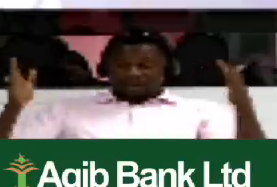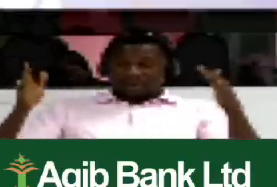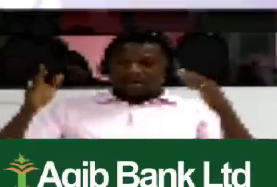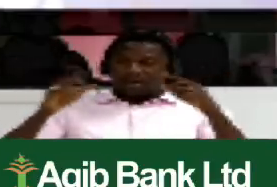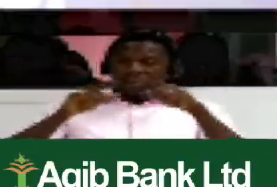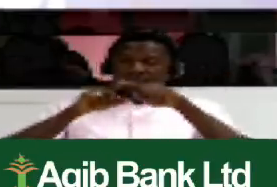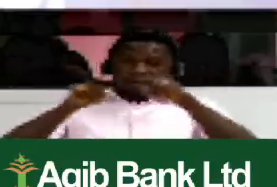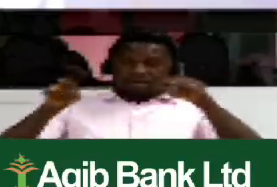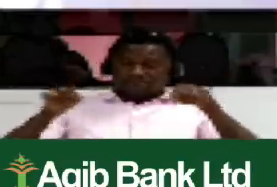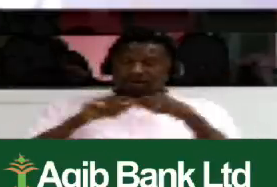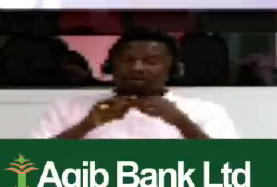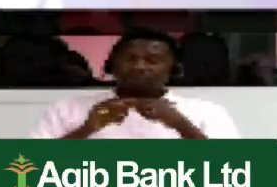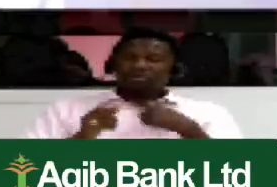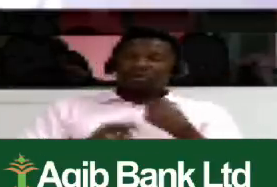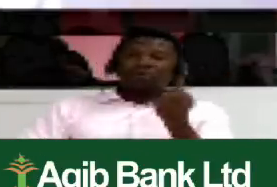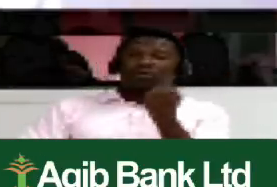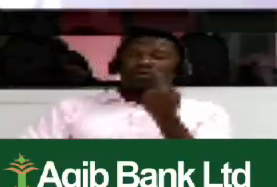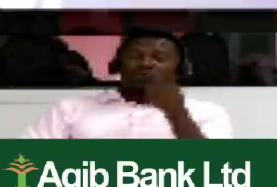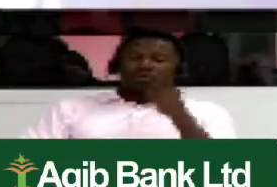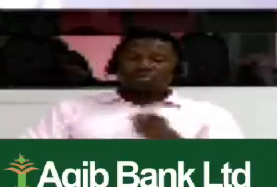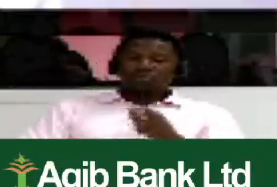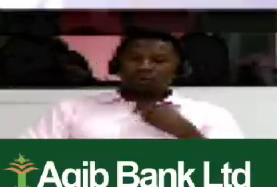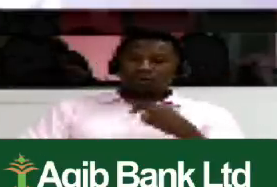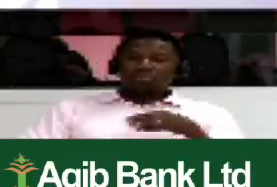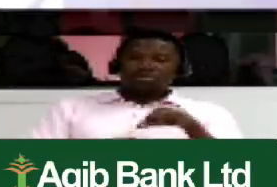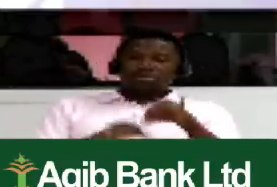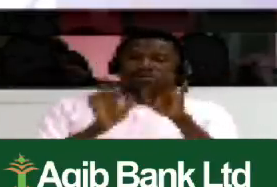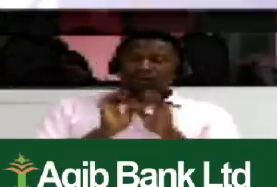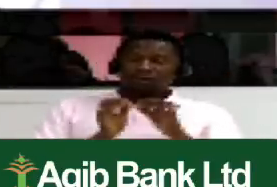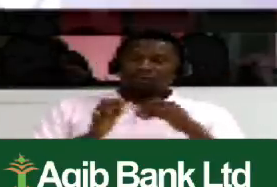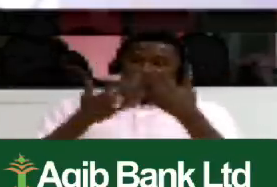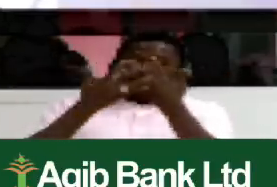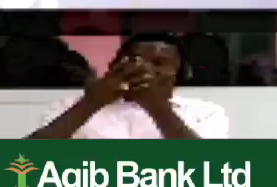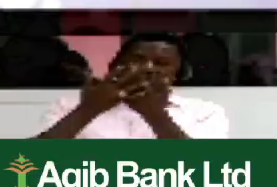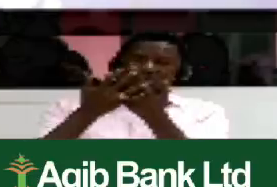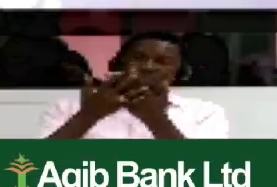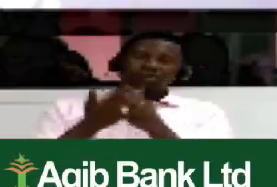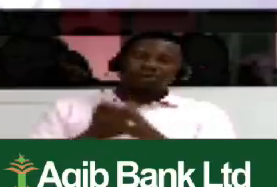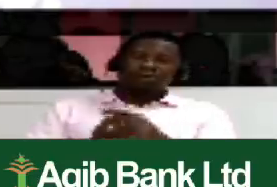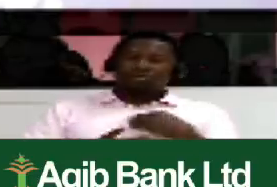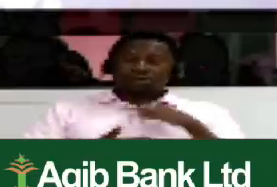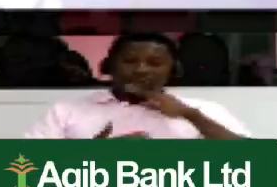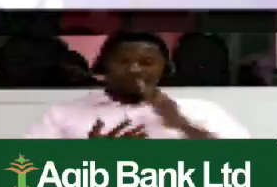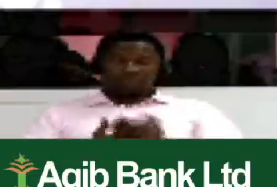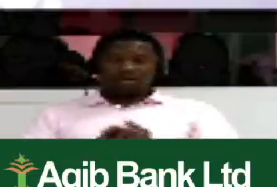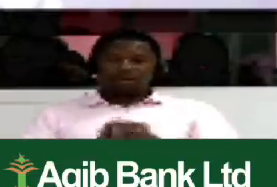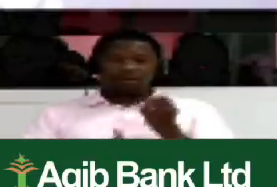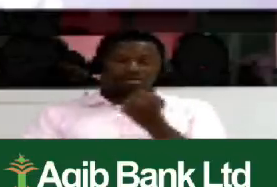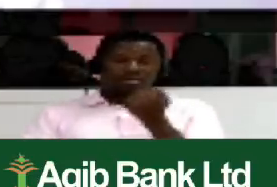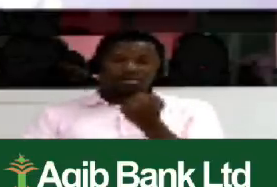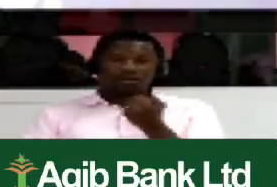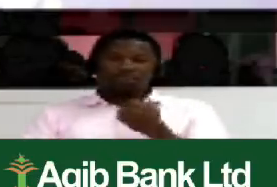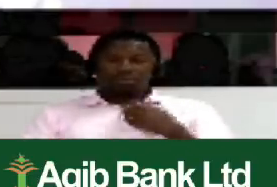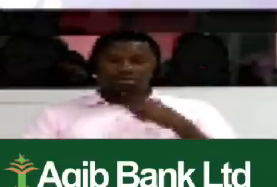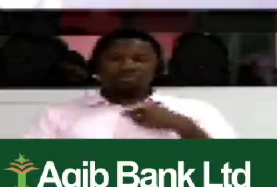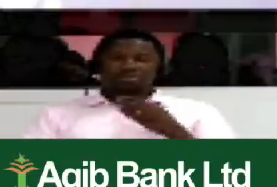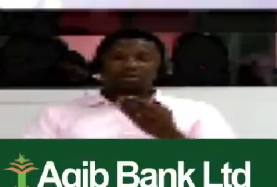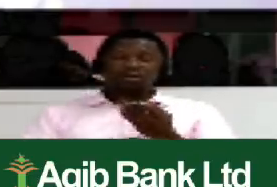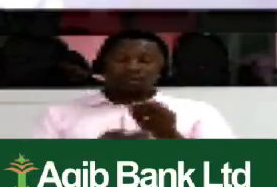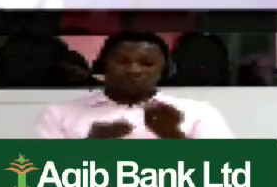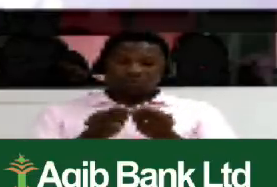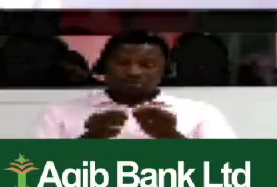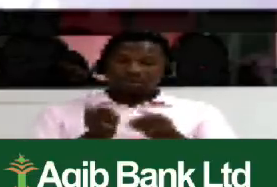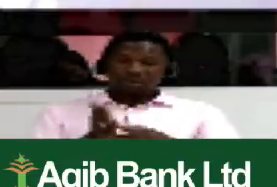brought from Brikama, I was the only one being taken to the cells, I believe because of being a student